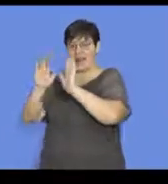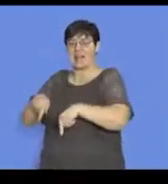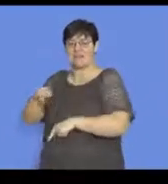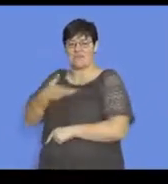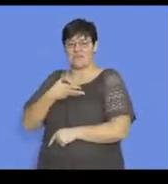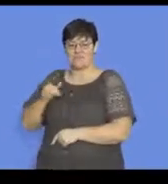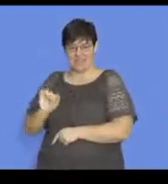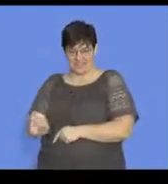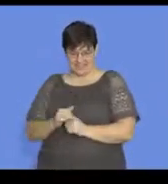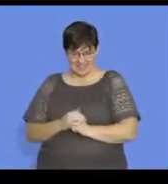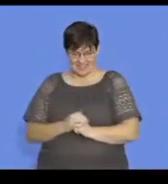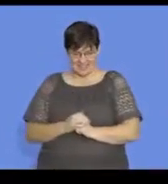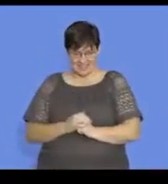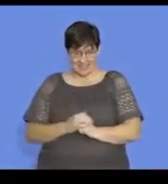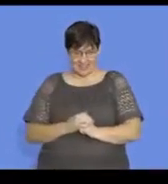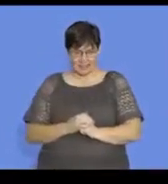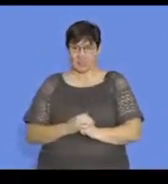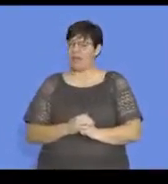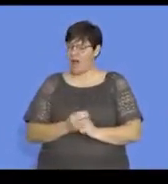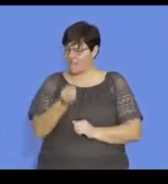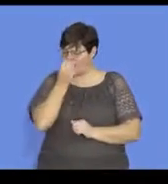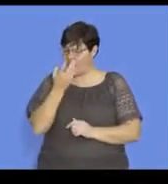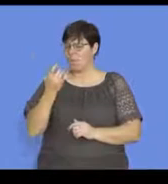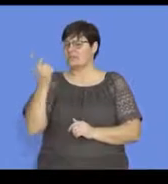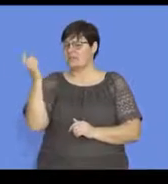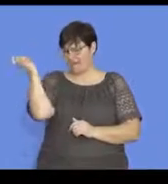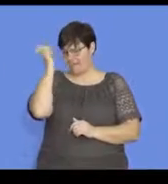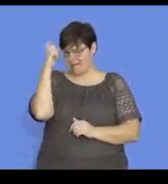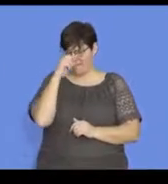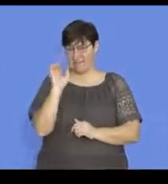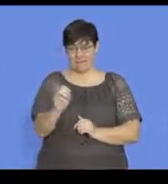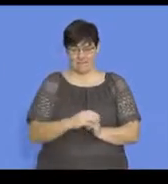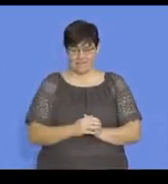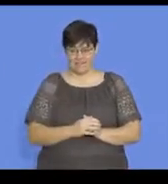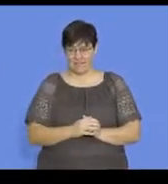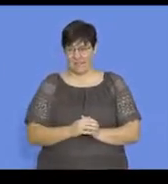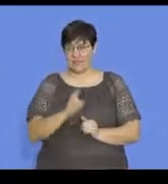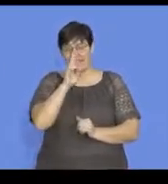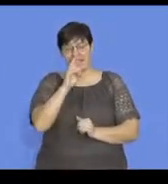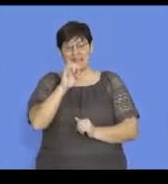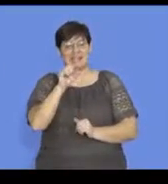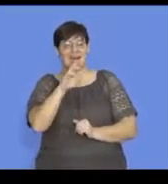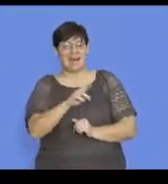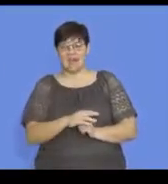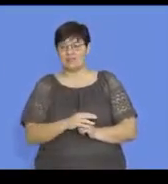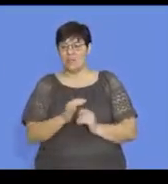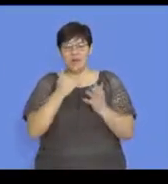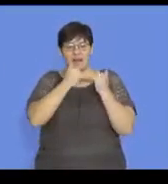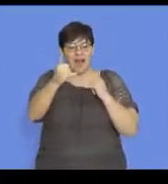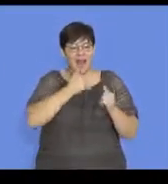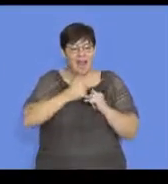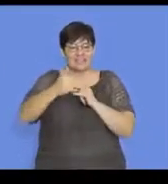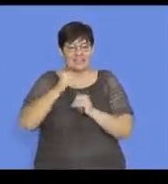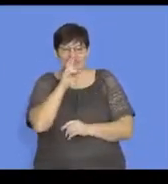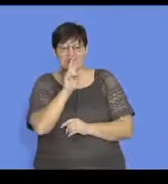And flowers are also quite clever. Have a look at these nectar guides. Guys, look at these lines. What are they